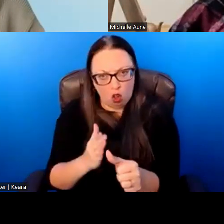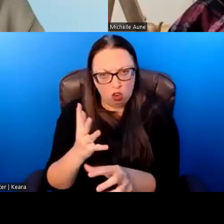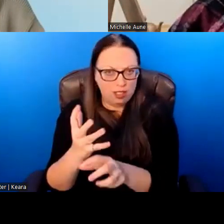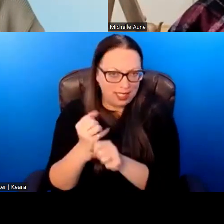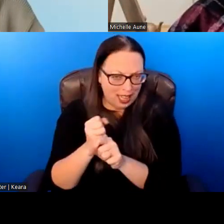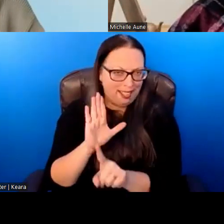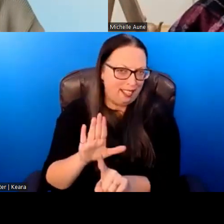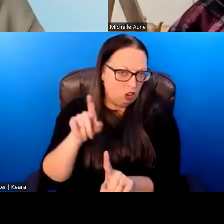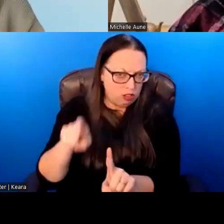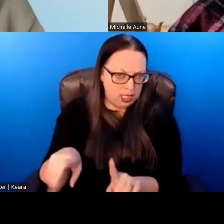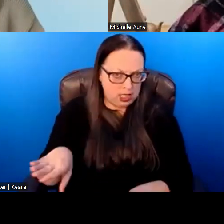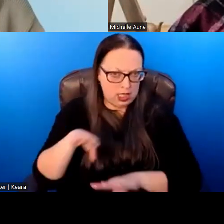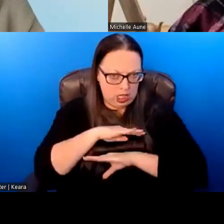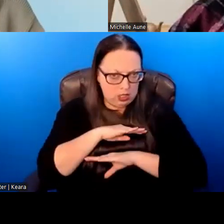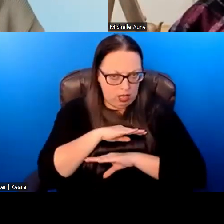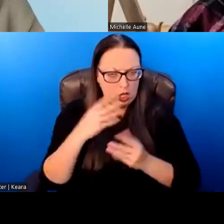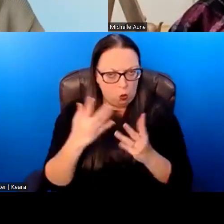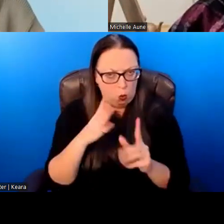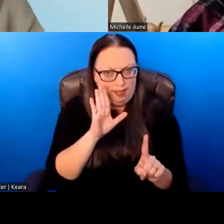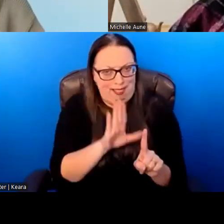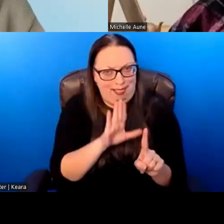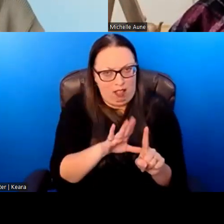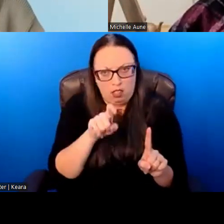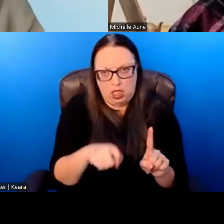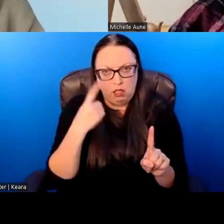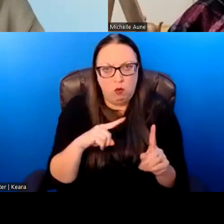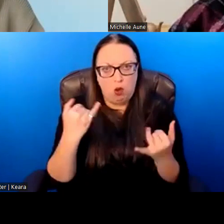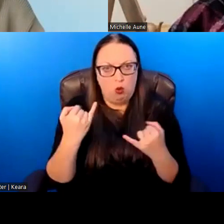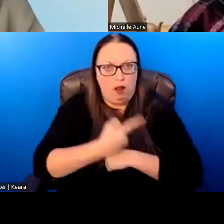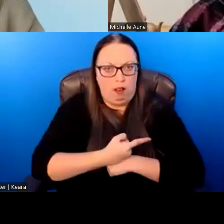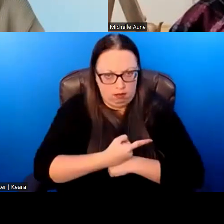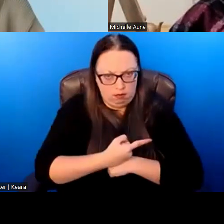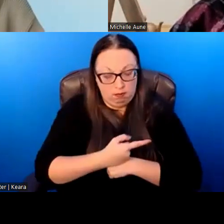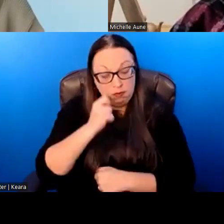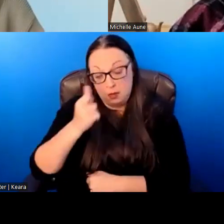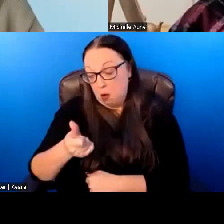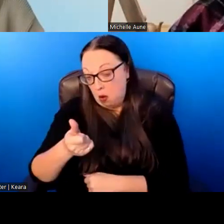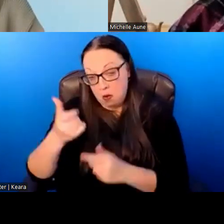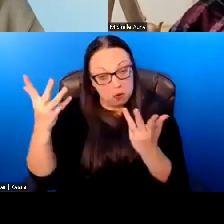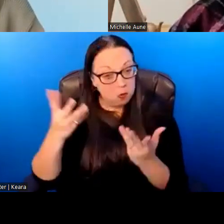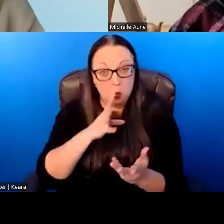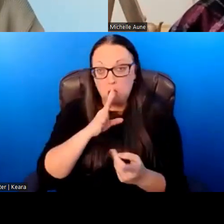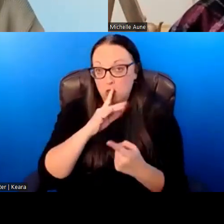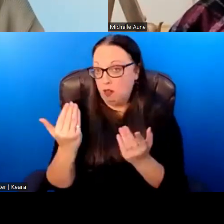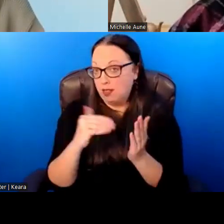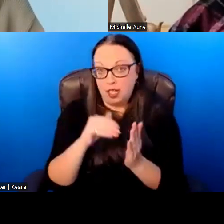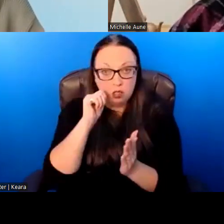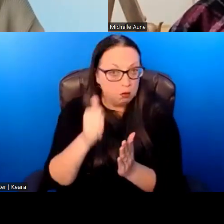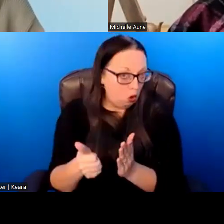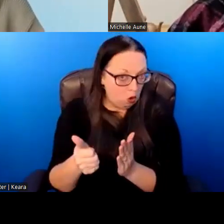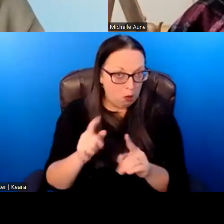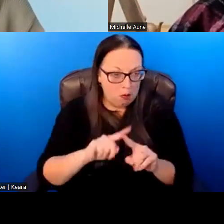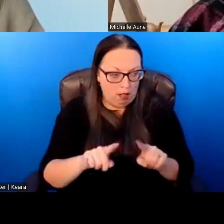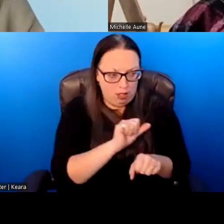what is that need that they need. What is that for today? And then tomorrow, let's talk tomorrow. Let's kind of work on